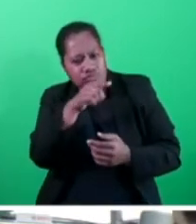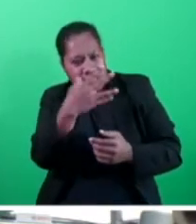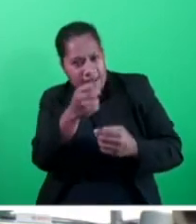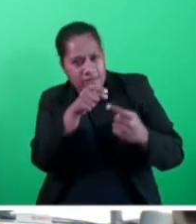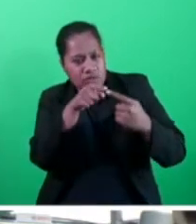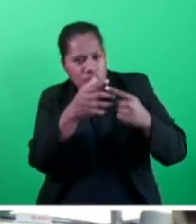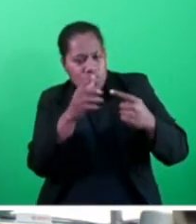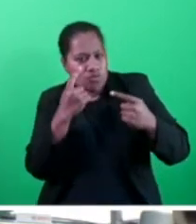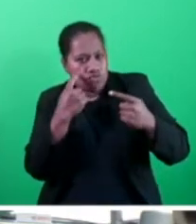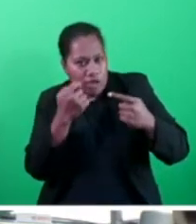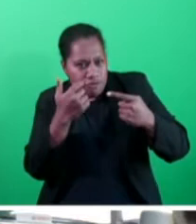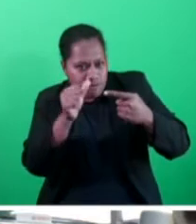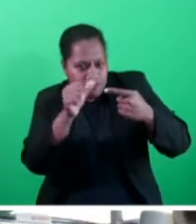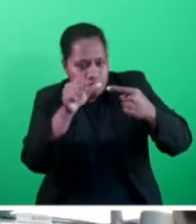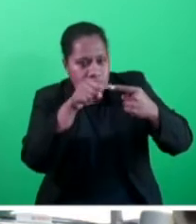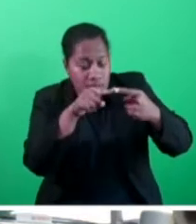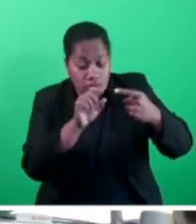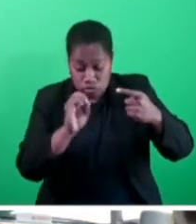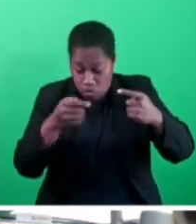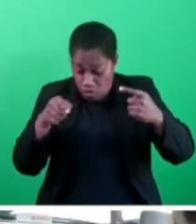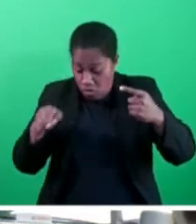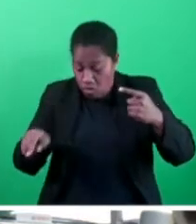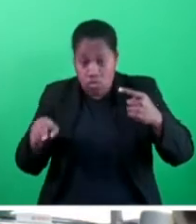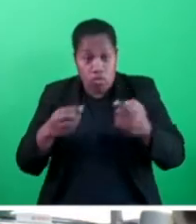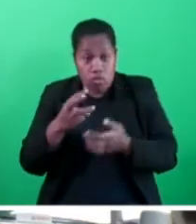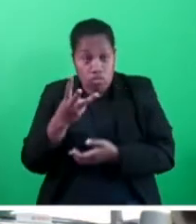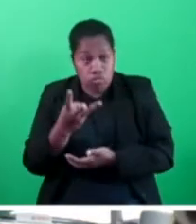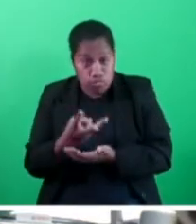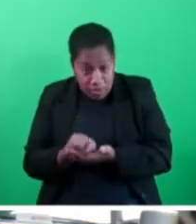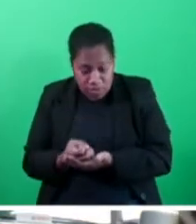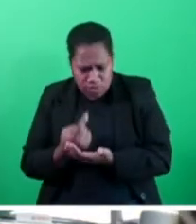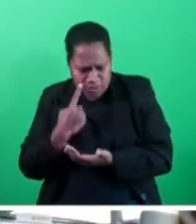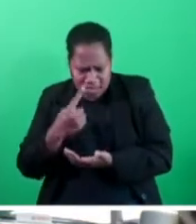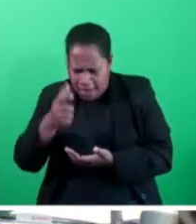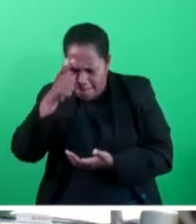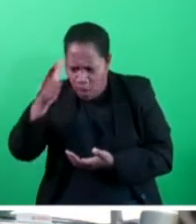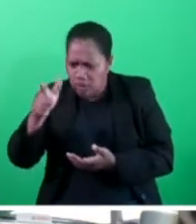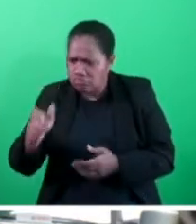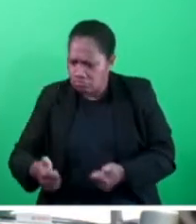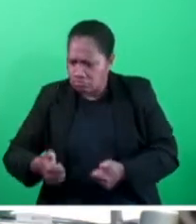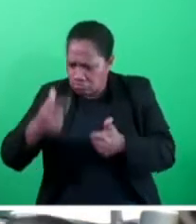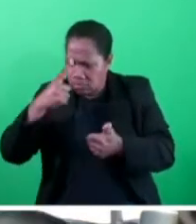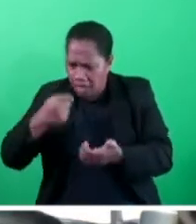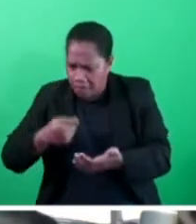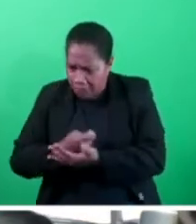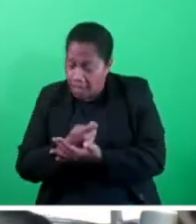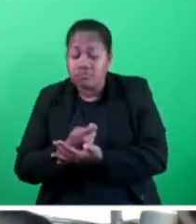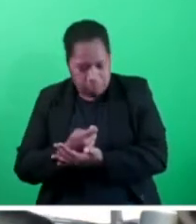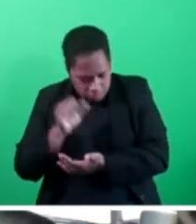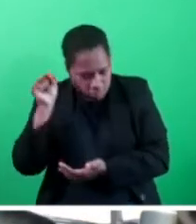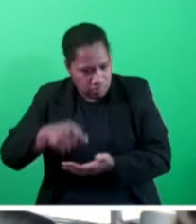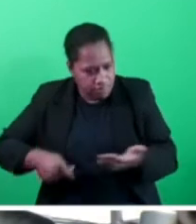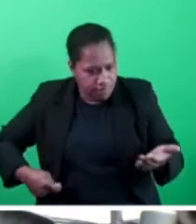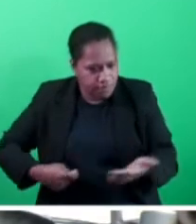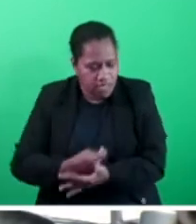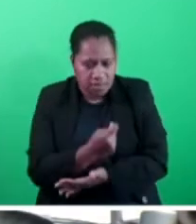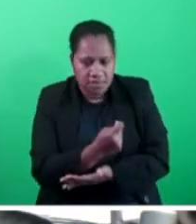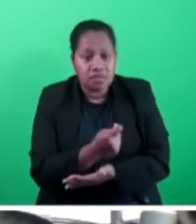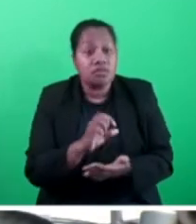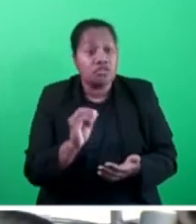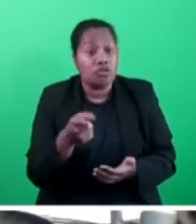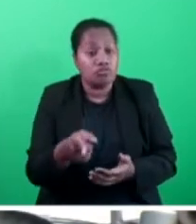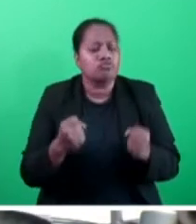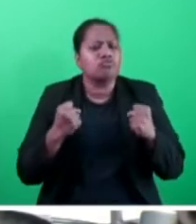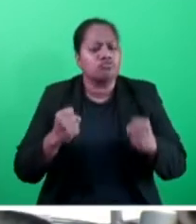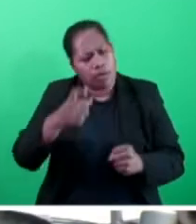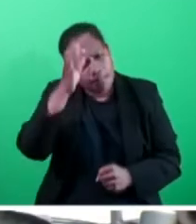wages because their employers see fit and can pay these rates. Mr. Speaker said, this government strongly believes in consultation